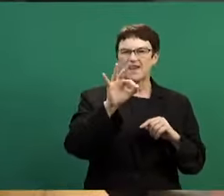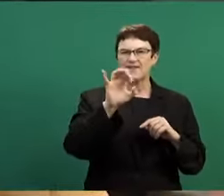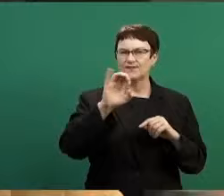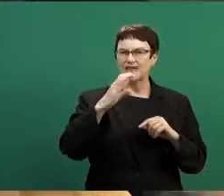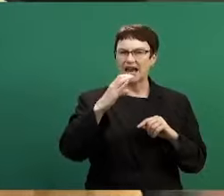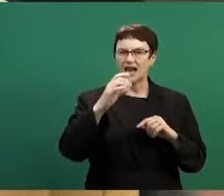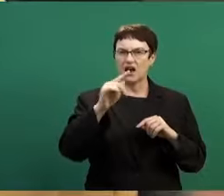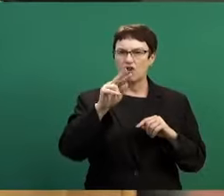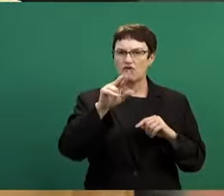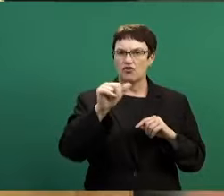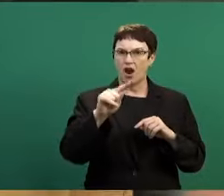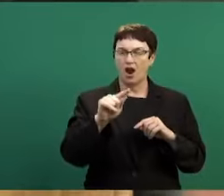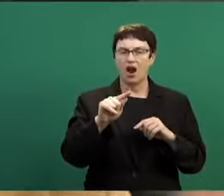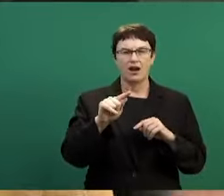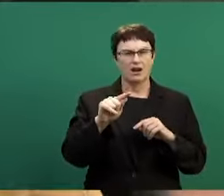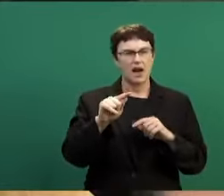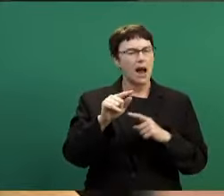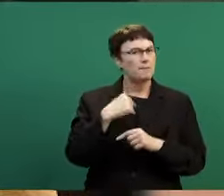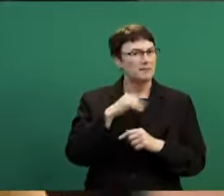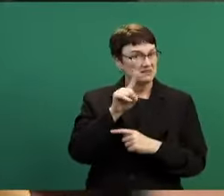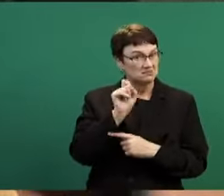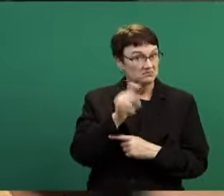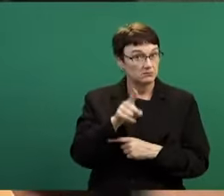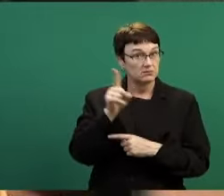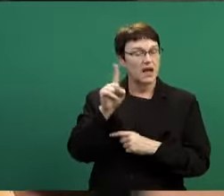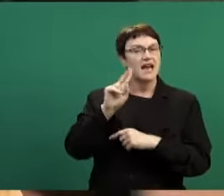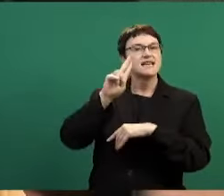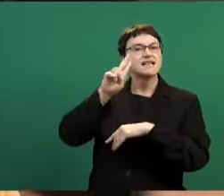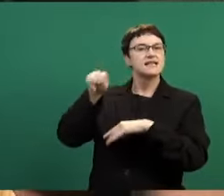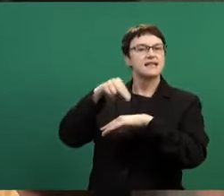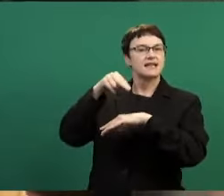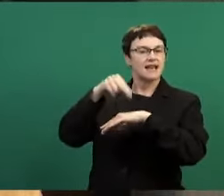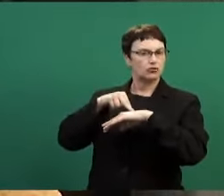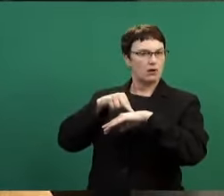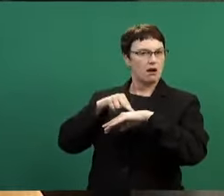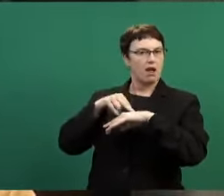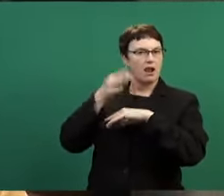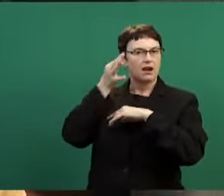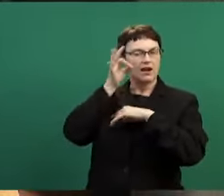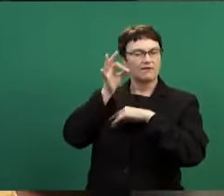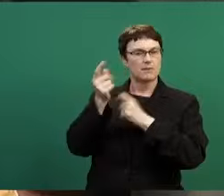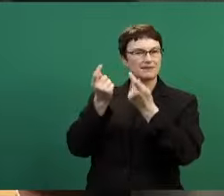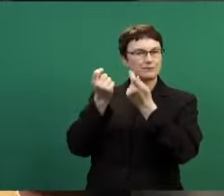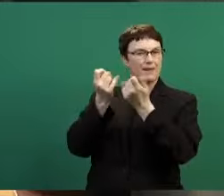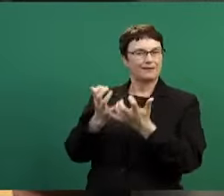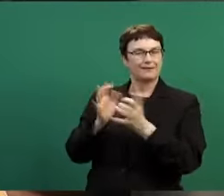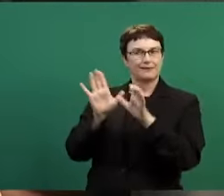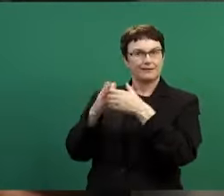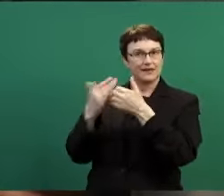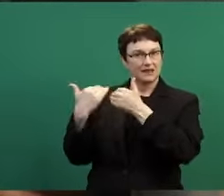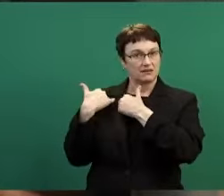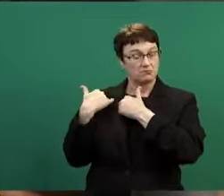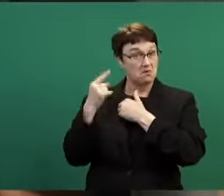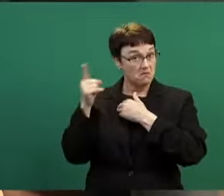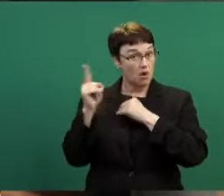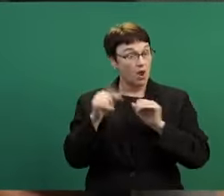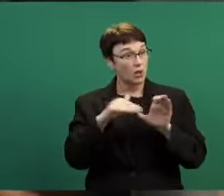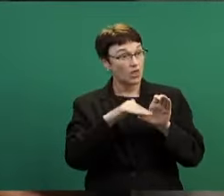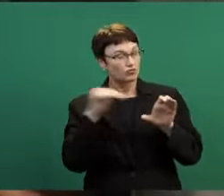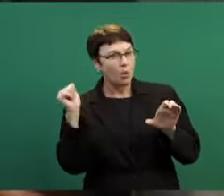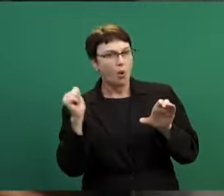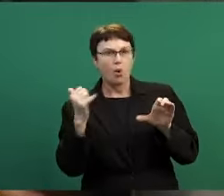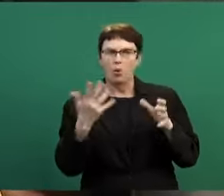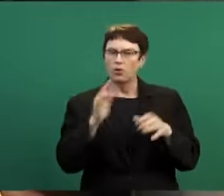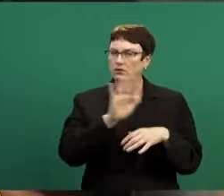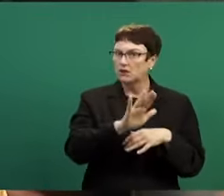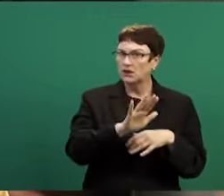confirm what National Treasury has said, that it is in talks or consultation with yourselves about a potential withdrawal? And also, are you at the point of